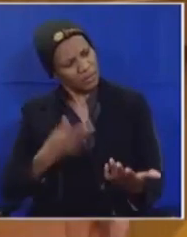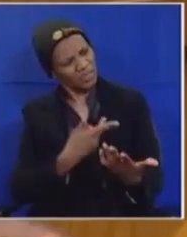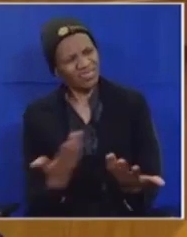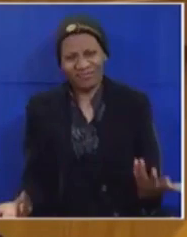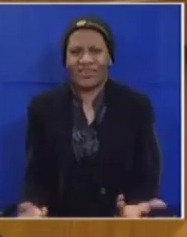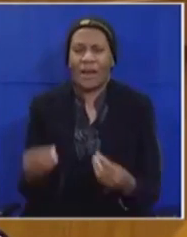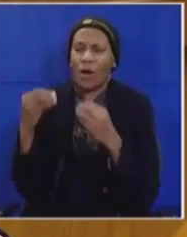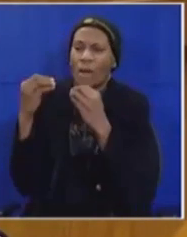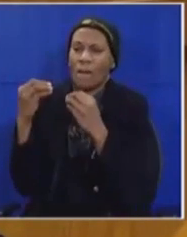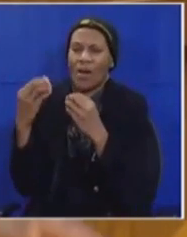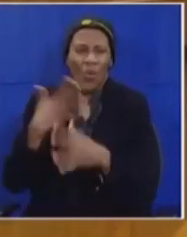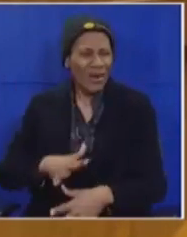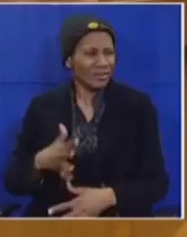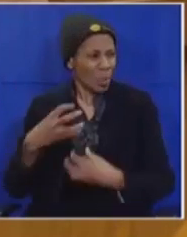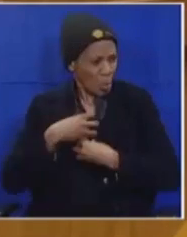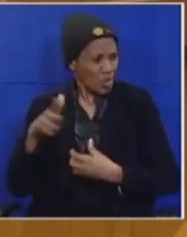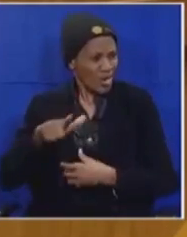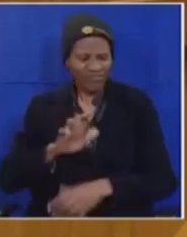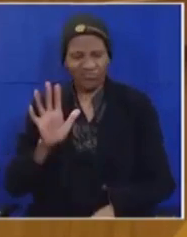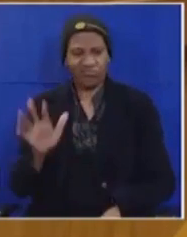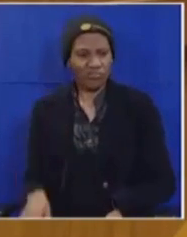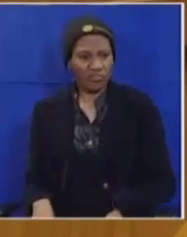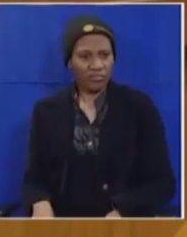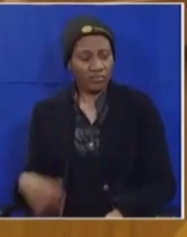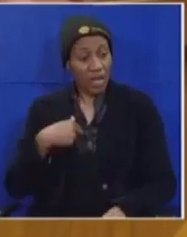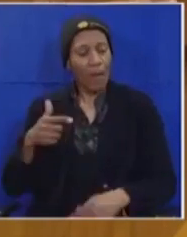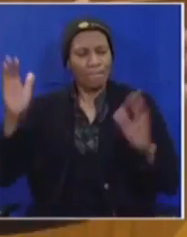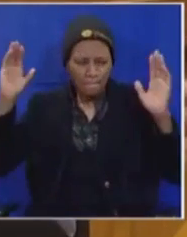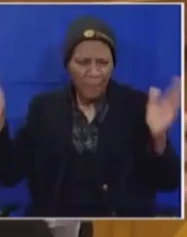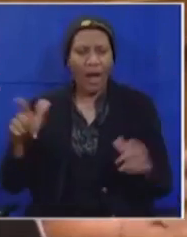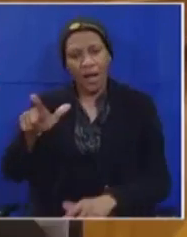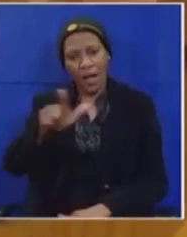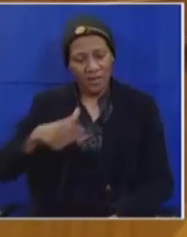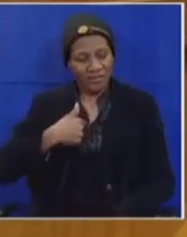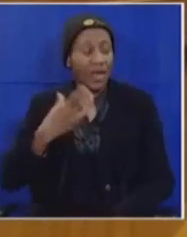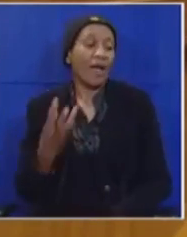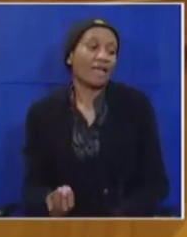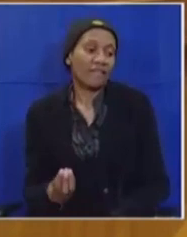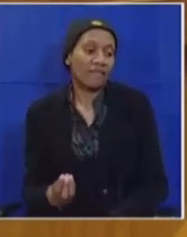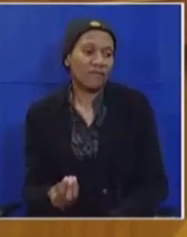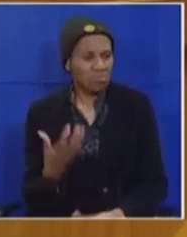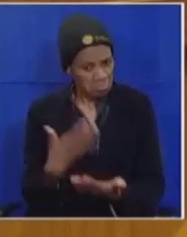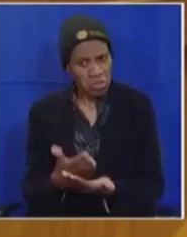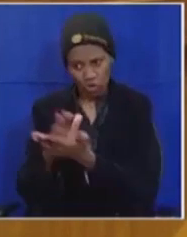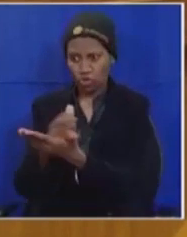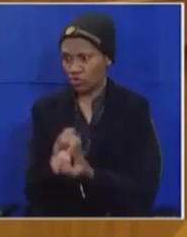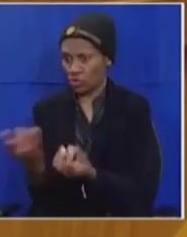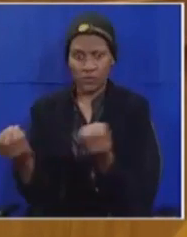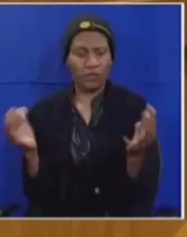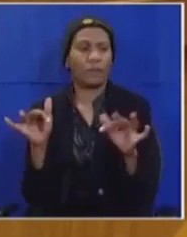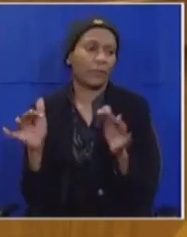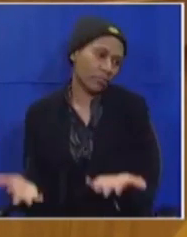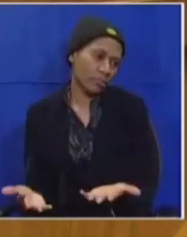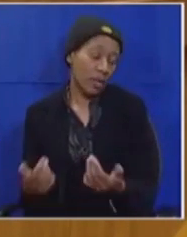to be owning land. We have large tracts of land that can be parceled out to our people.